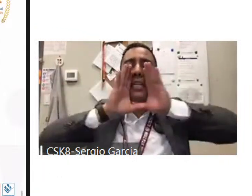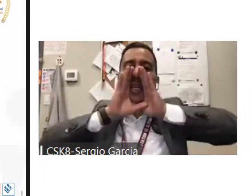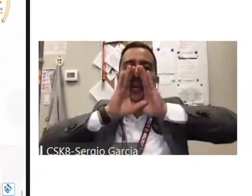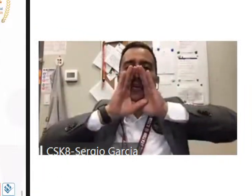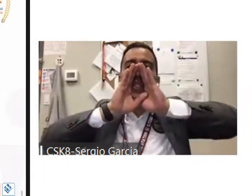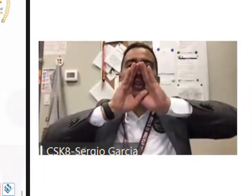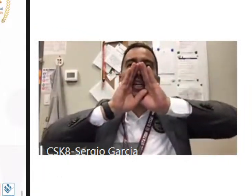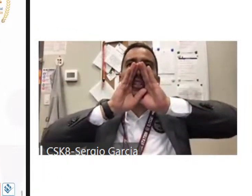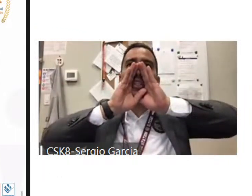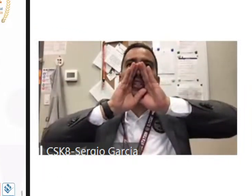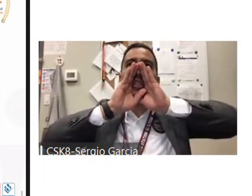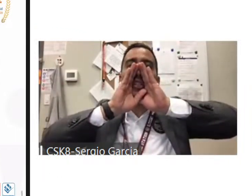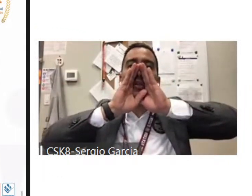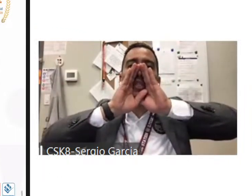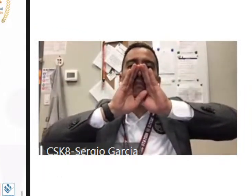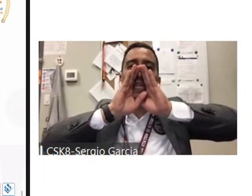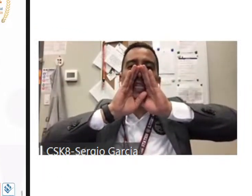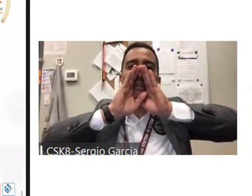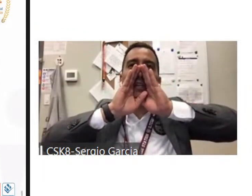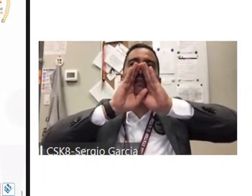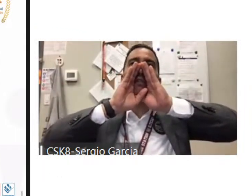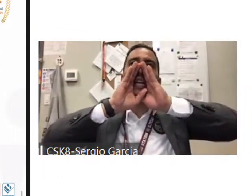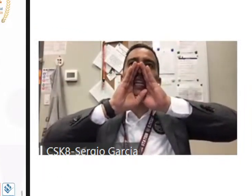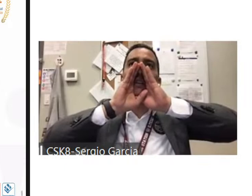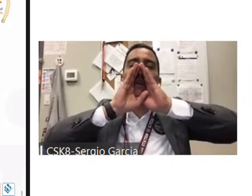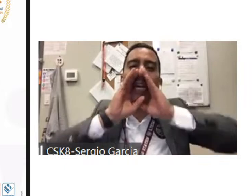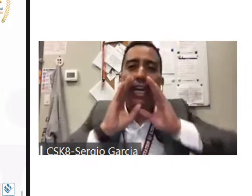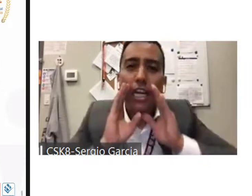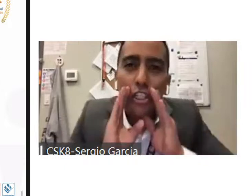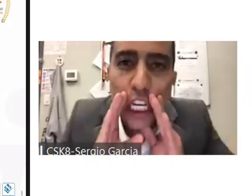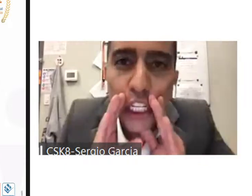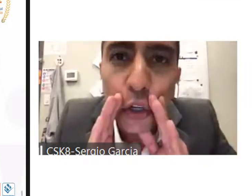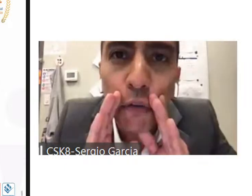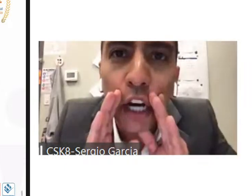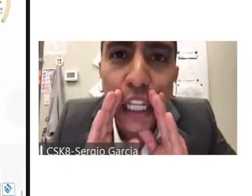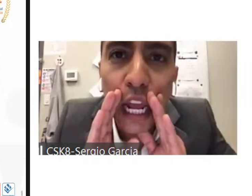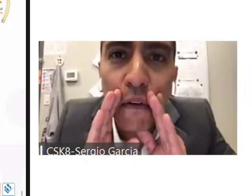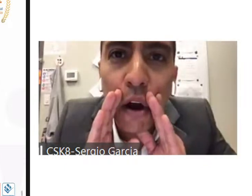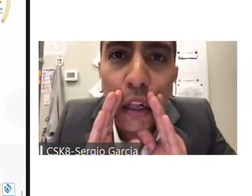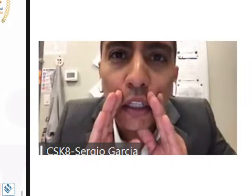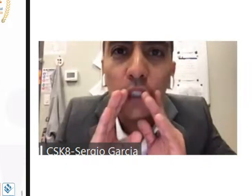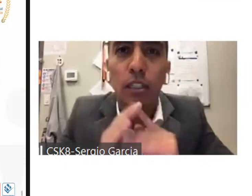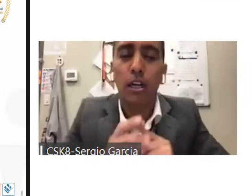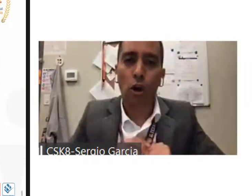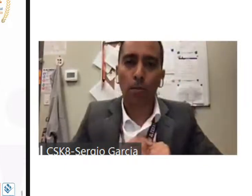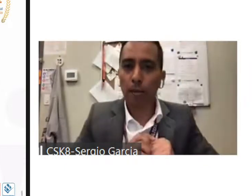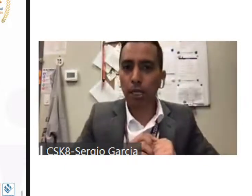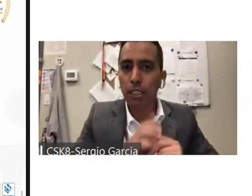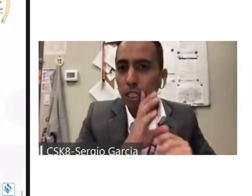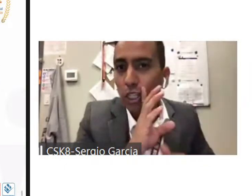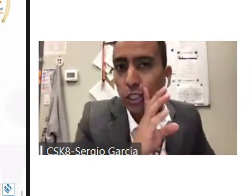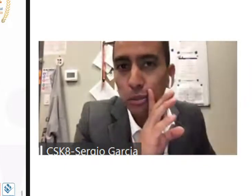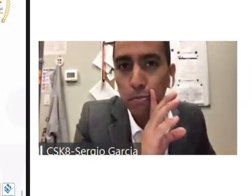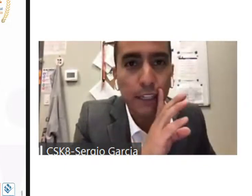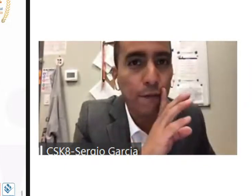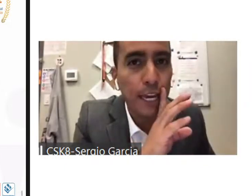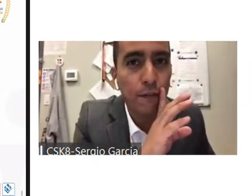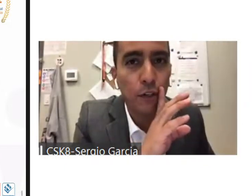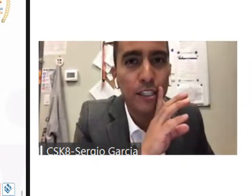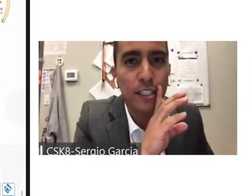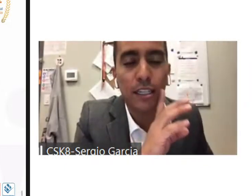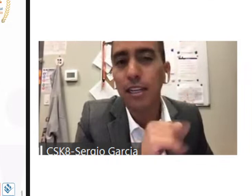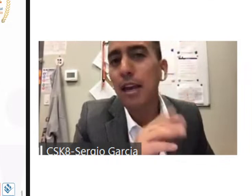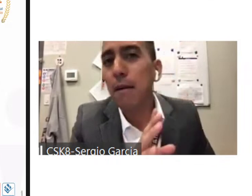Read those instructions. Use a megaphone. Find any way. It's your voice level. Or maybe just make a